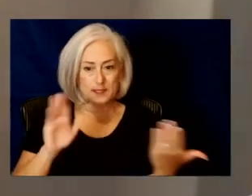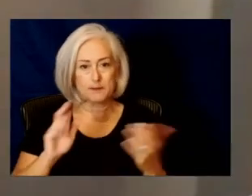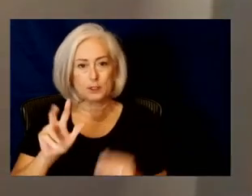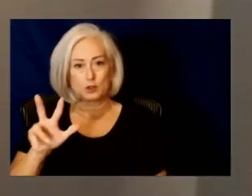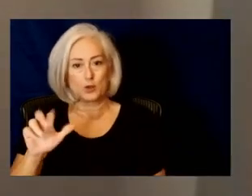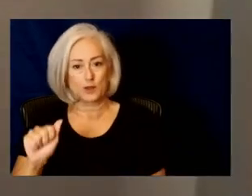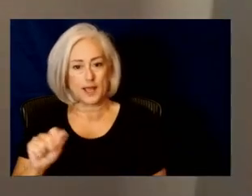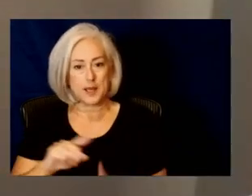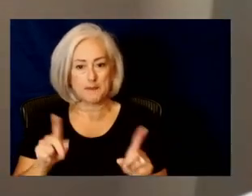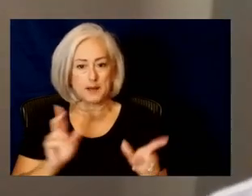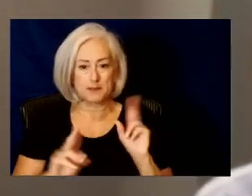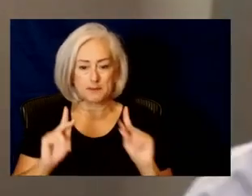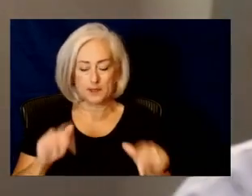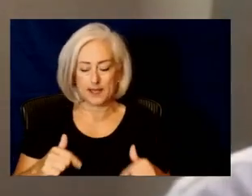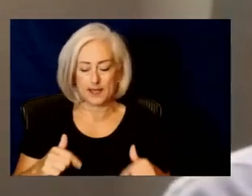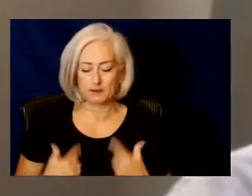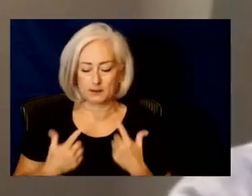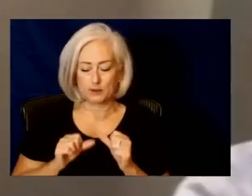Yeah, that's right. I think